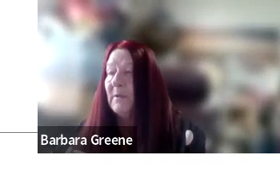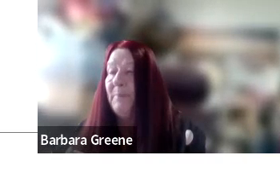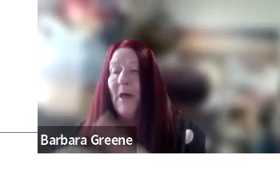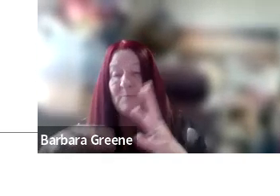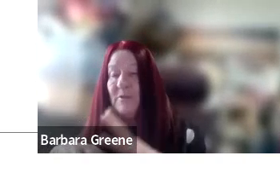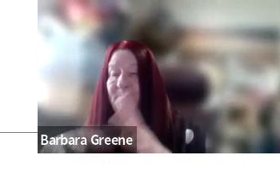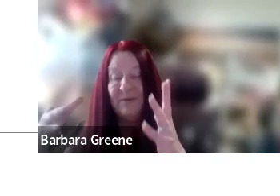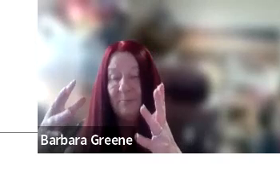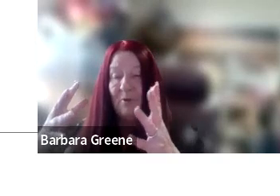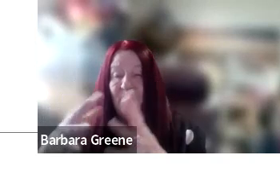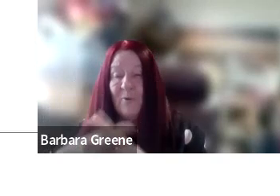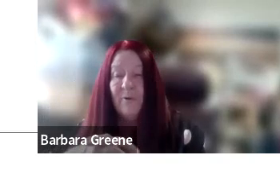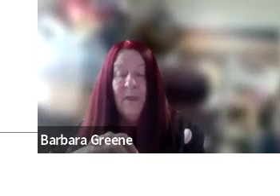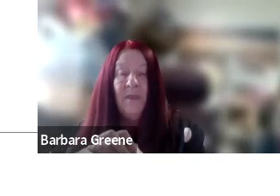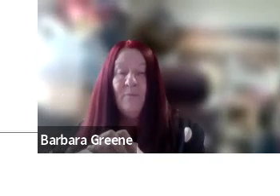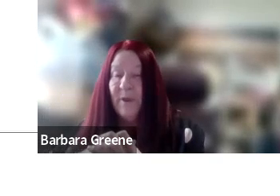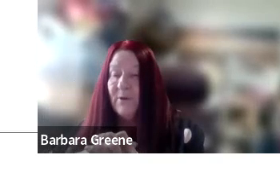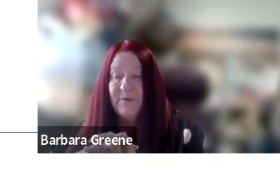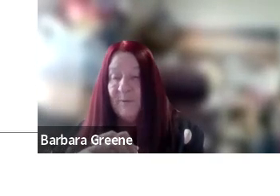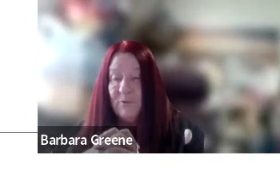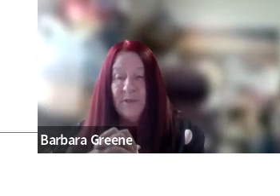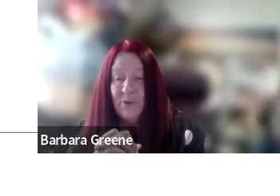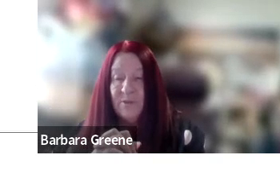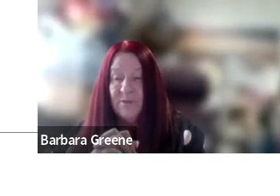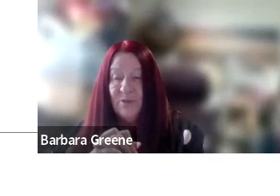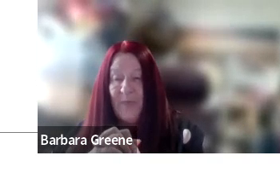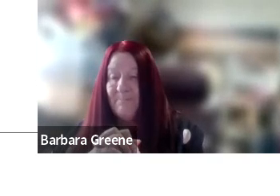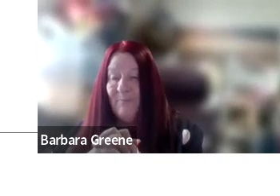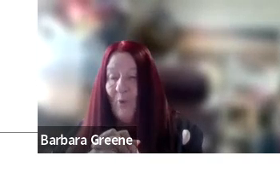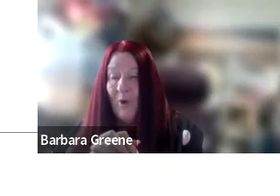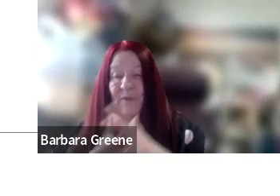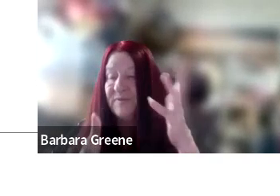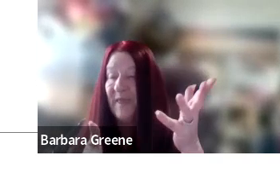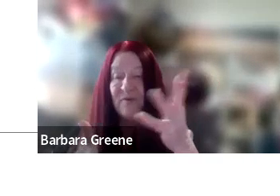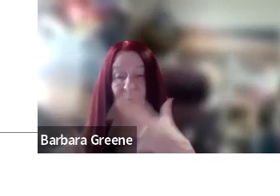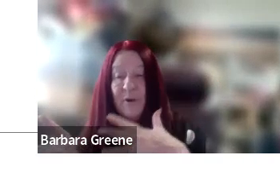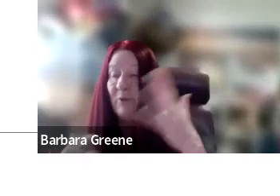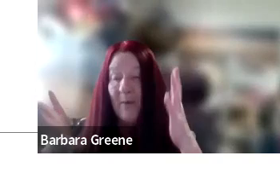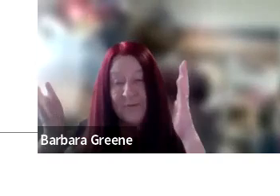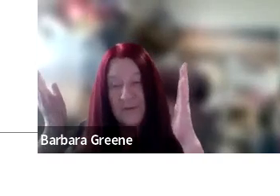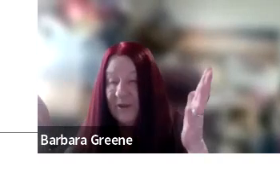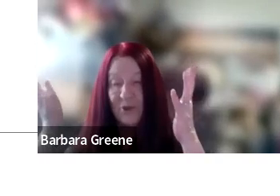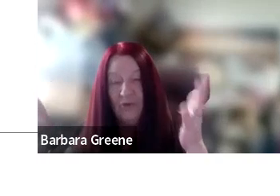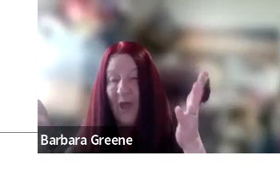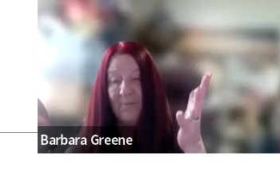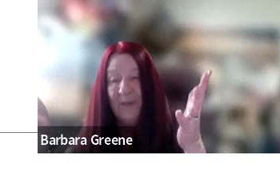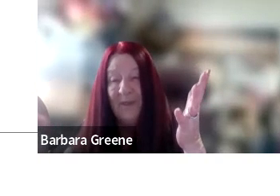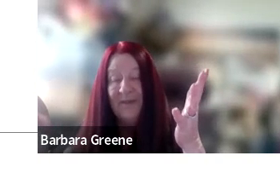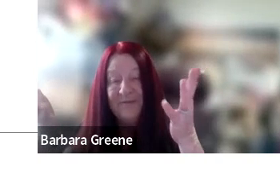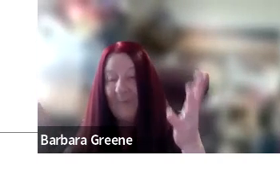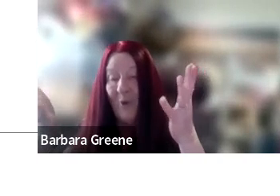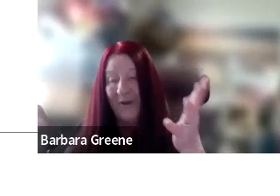more possible and feasible for areas that really couldn't do that before. But this is testimony. We obviously did a good